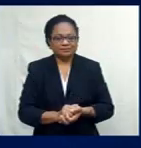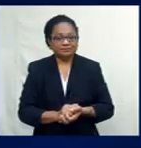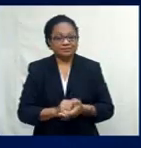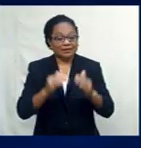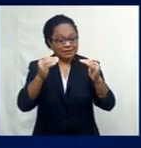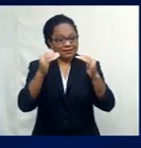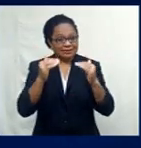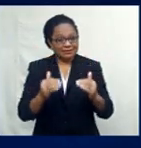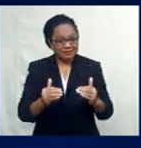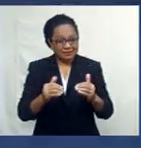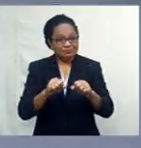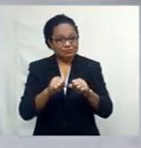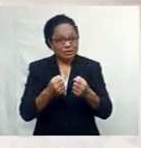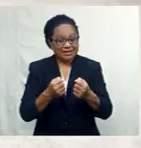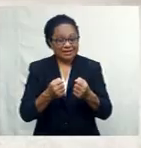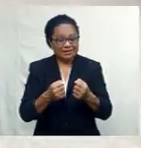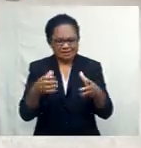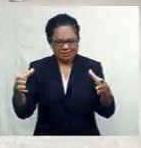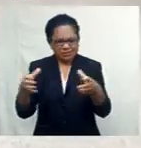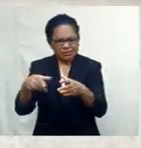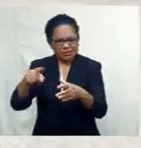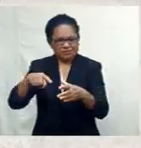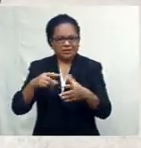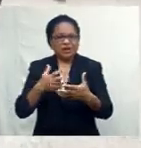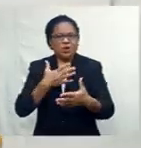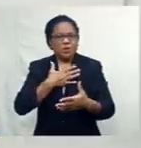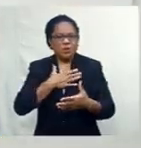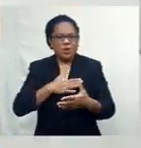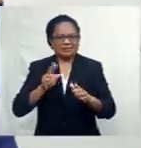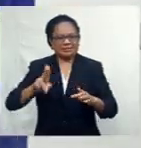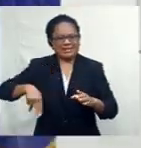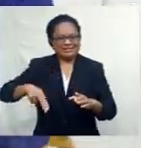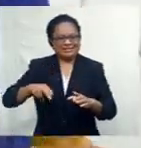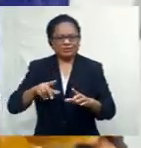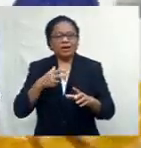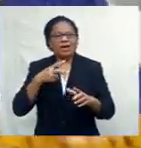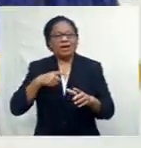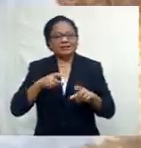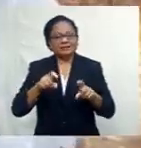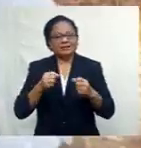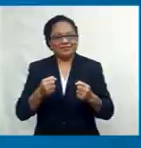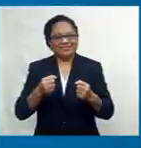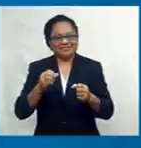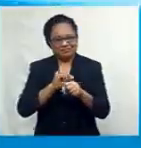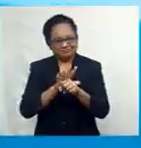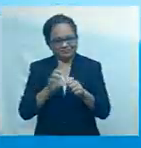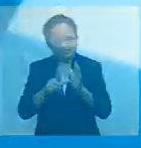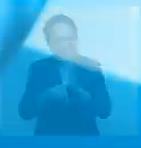Coming up after the break, entertainers explore dancing to keep fit during this pandemic. Stay with us.